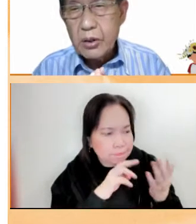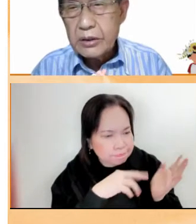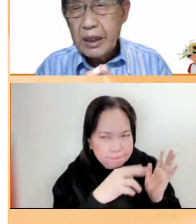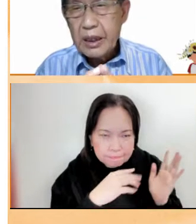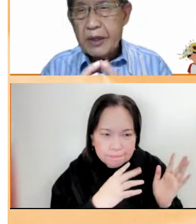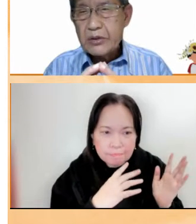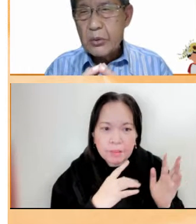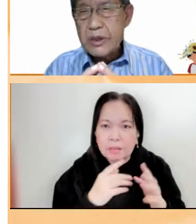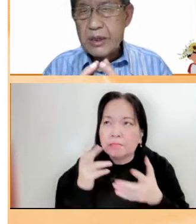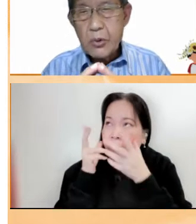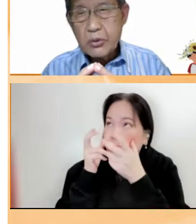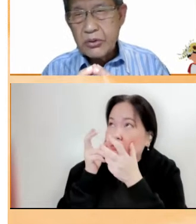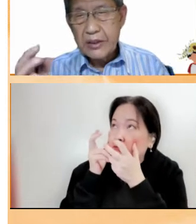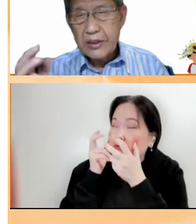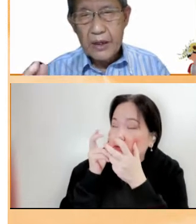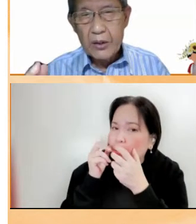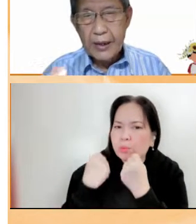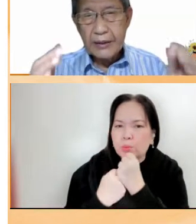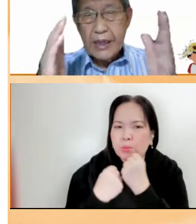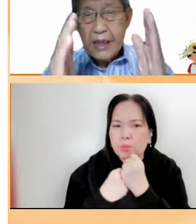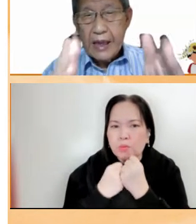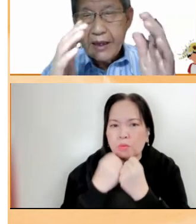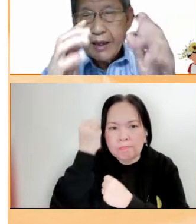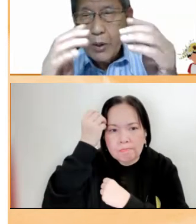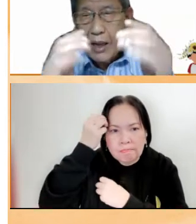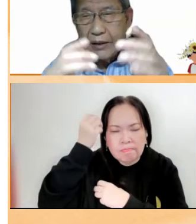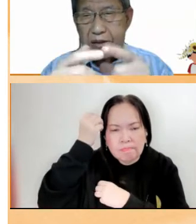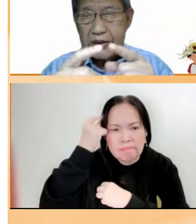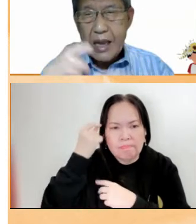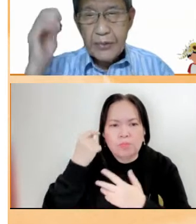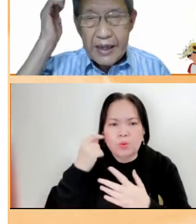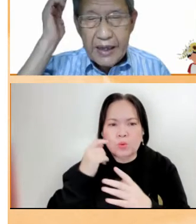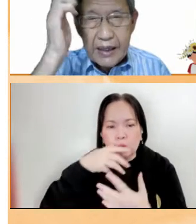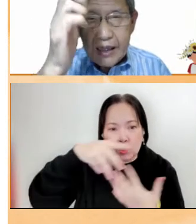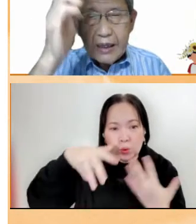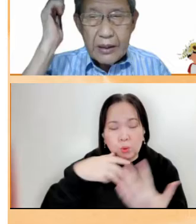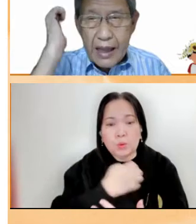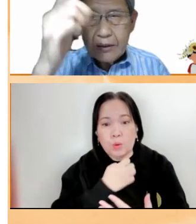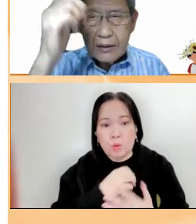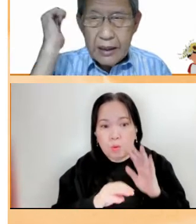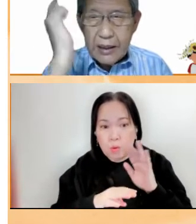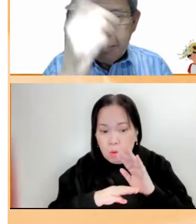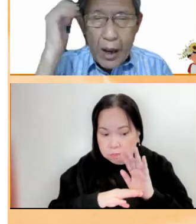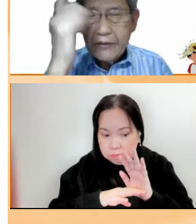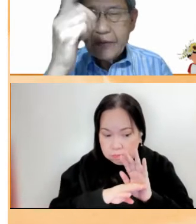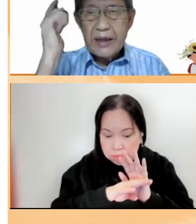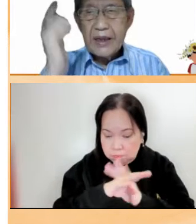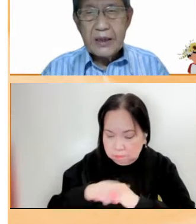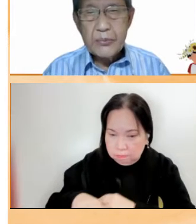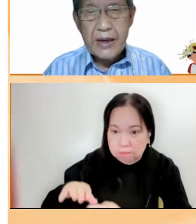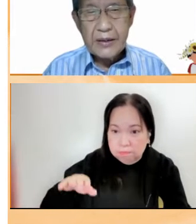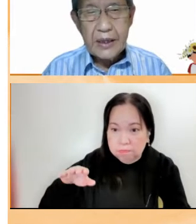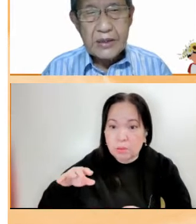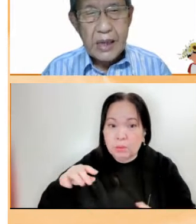infant cognitive and social emotional development. Again, while this is happening, that wiring in